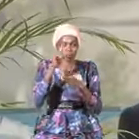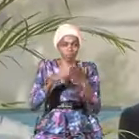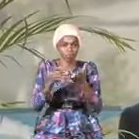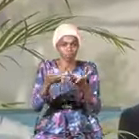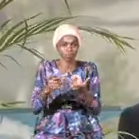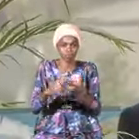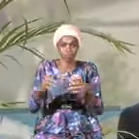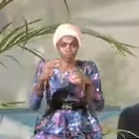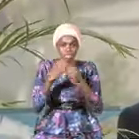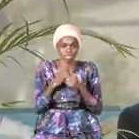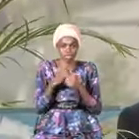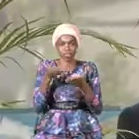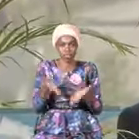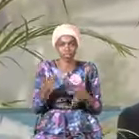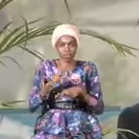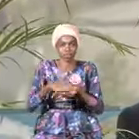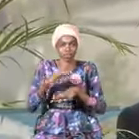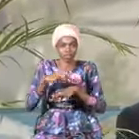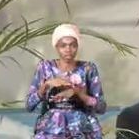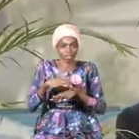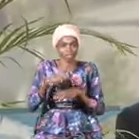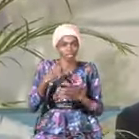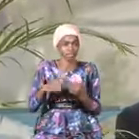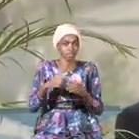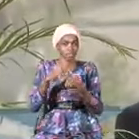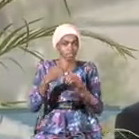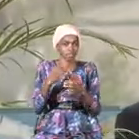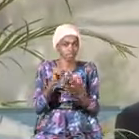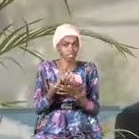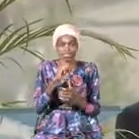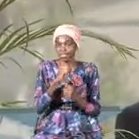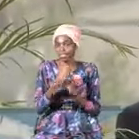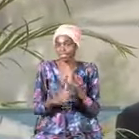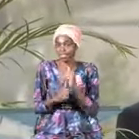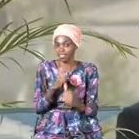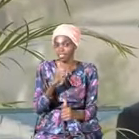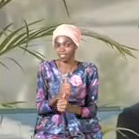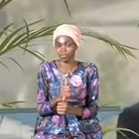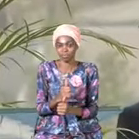Even from that age, at class 4,